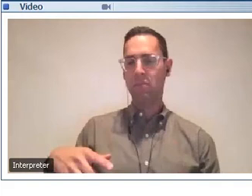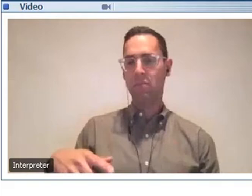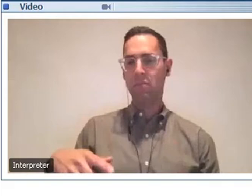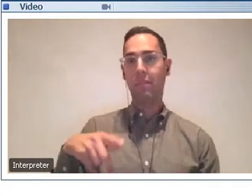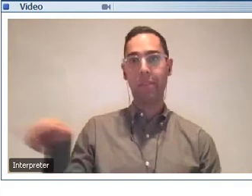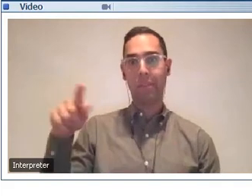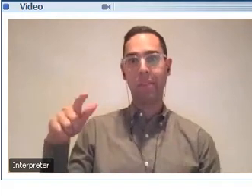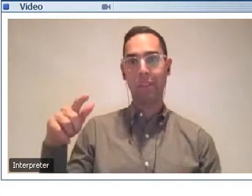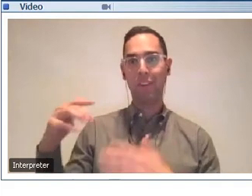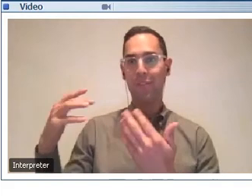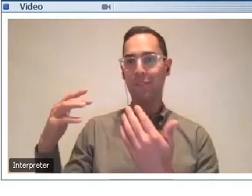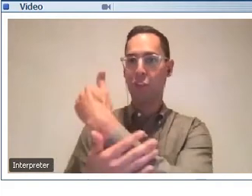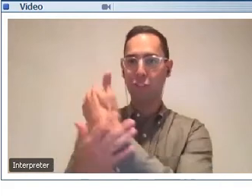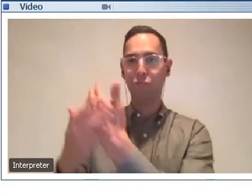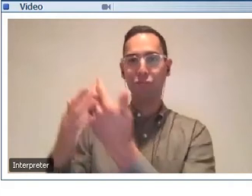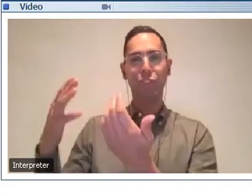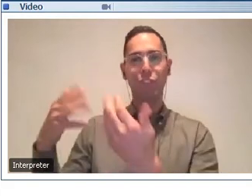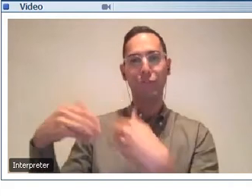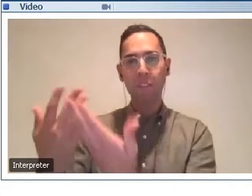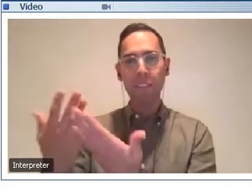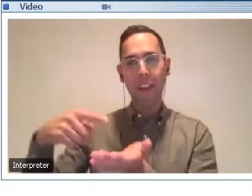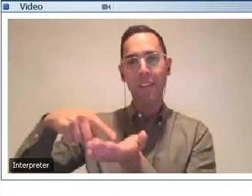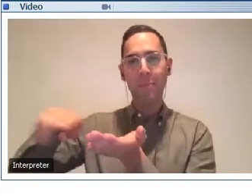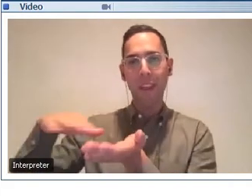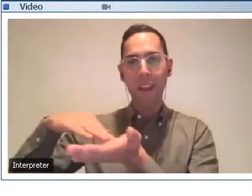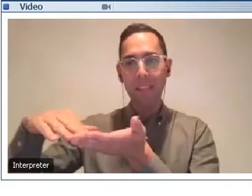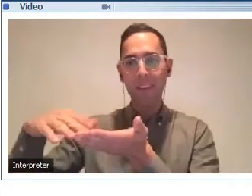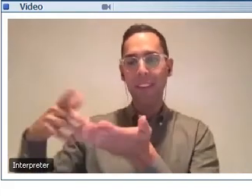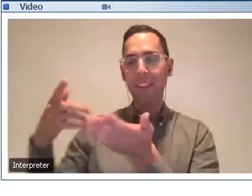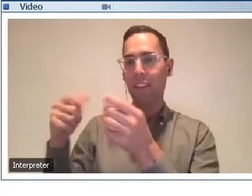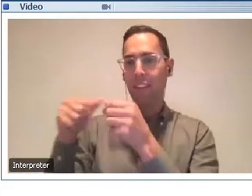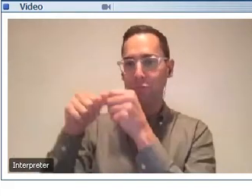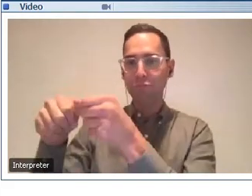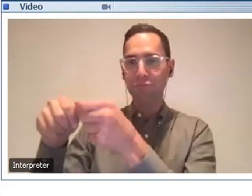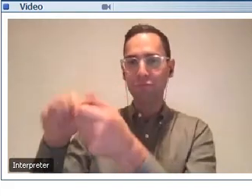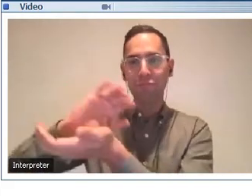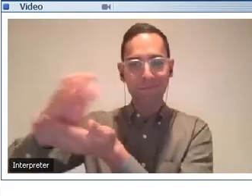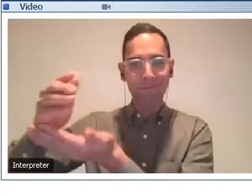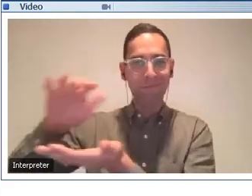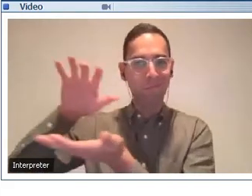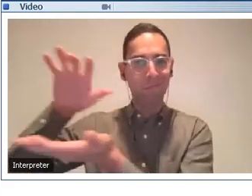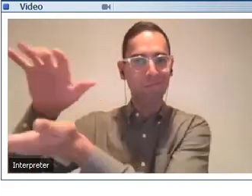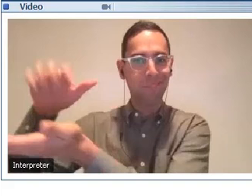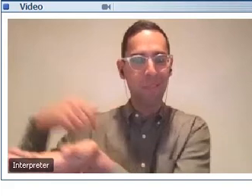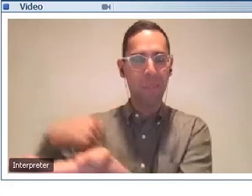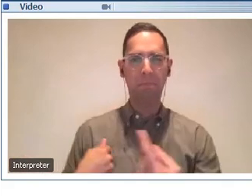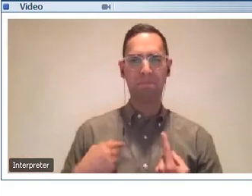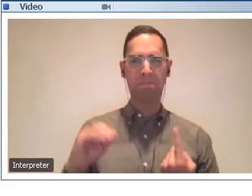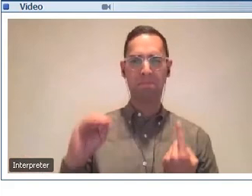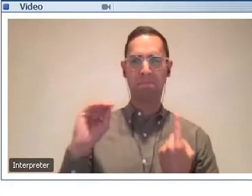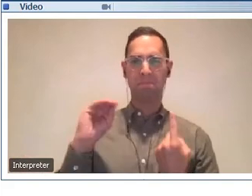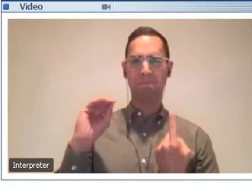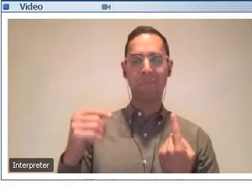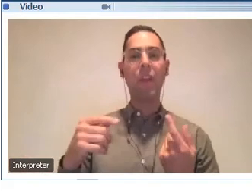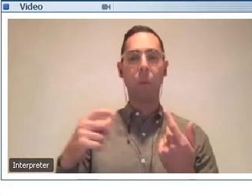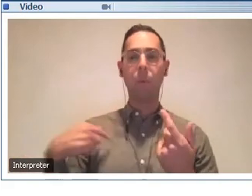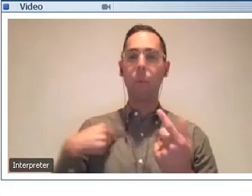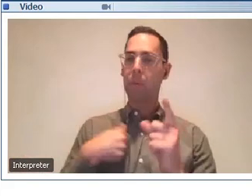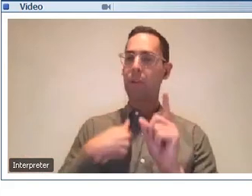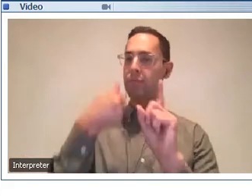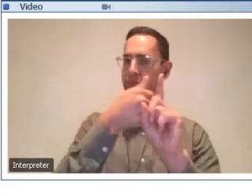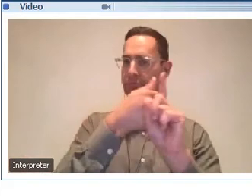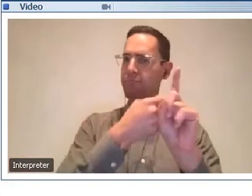lag far behind peer nations, at home we do have wide support for paid leave policies. For example, 3 in 4